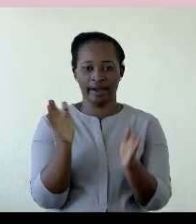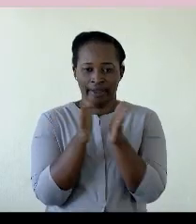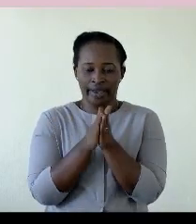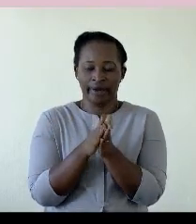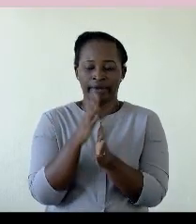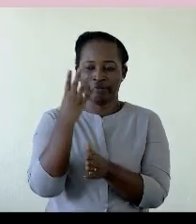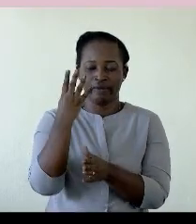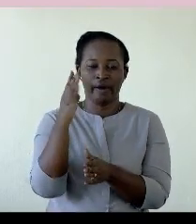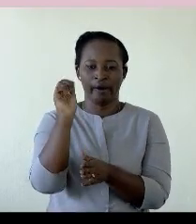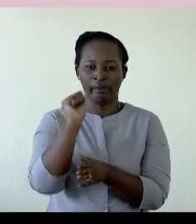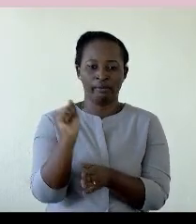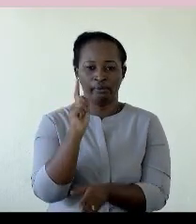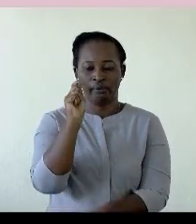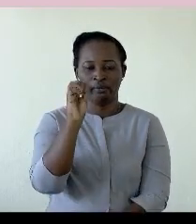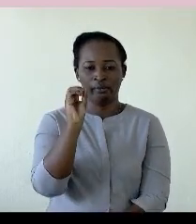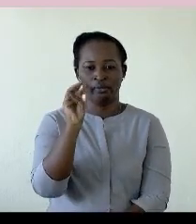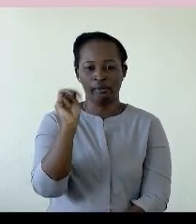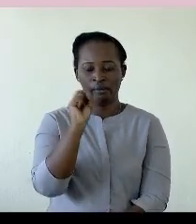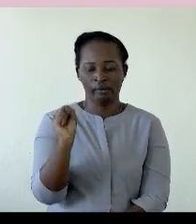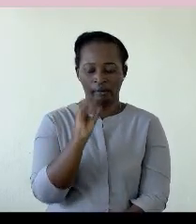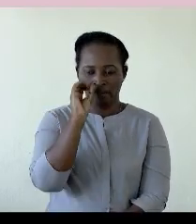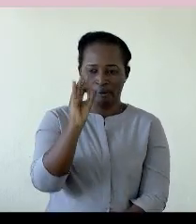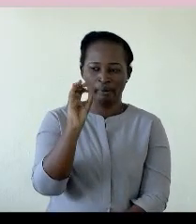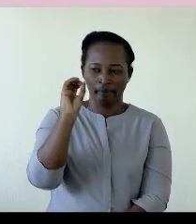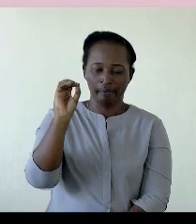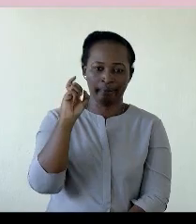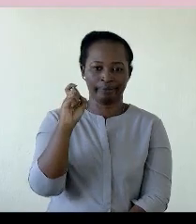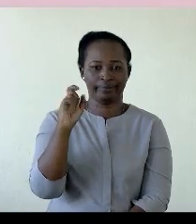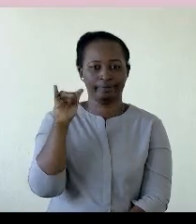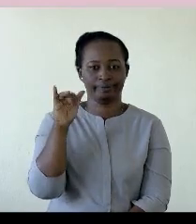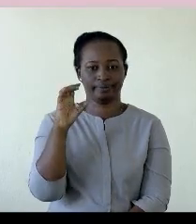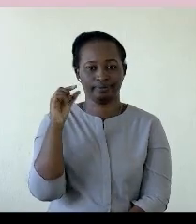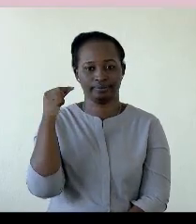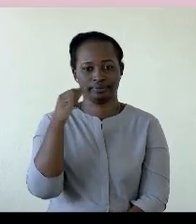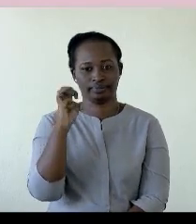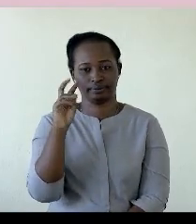oxygen. And the 2 negative here, it is the charge of our